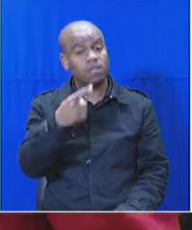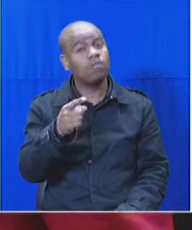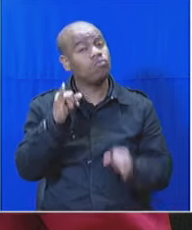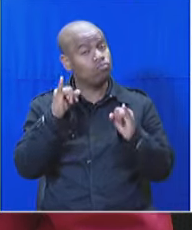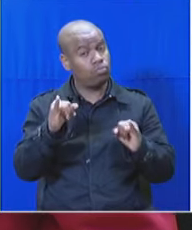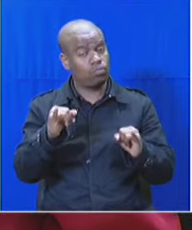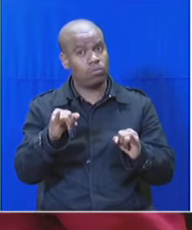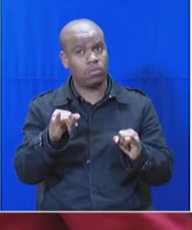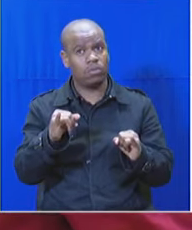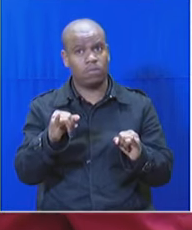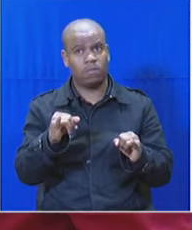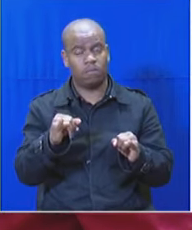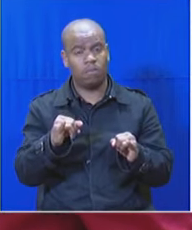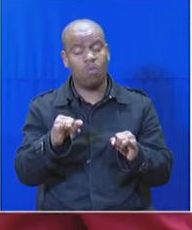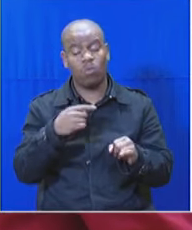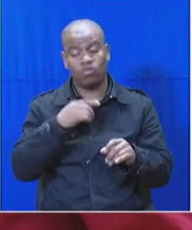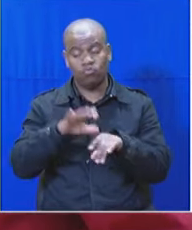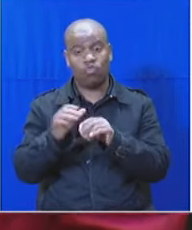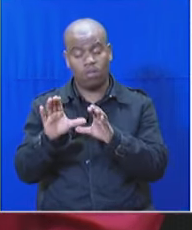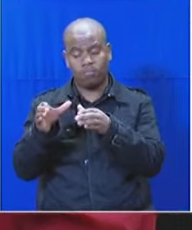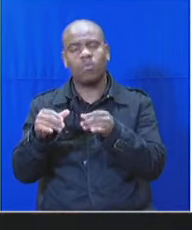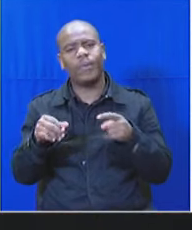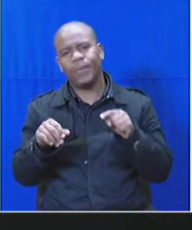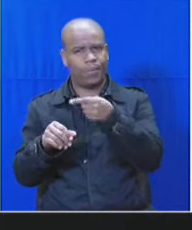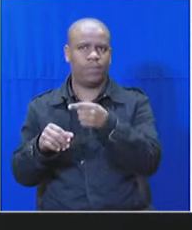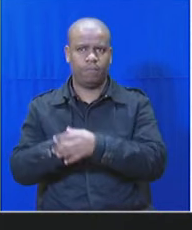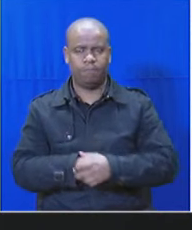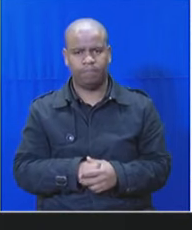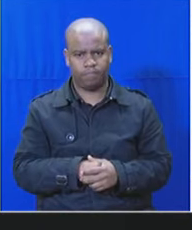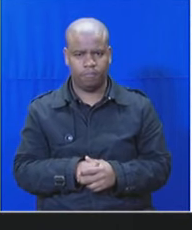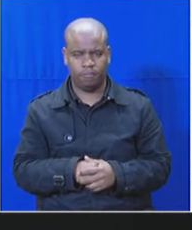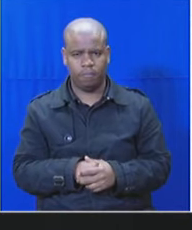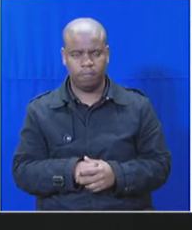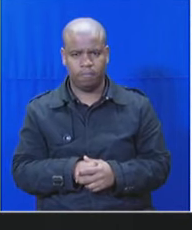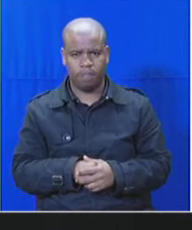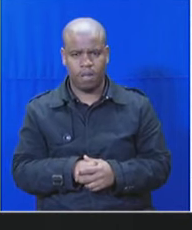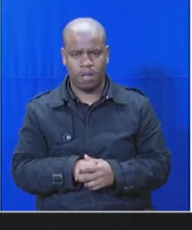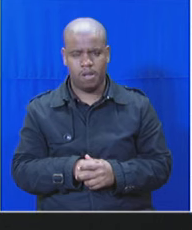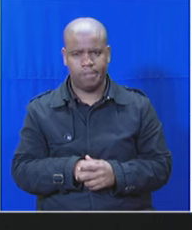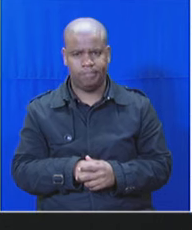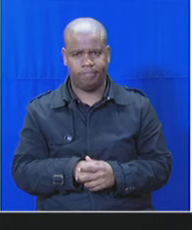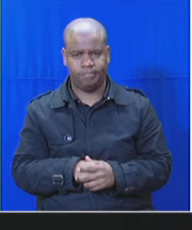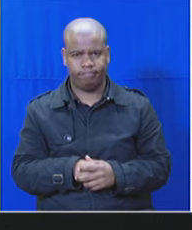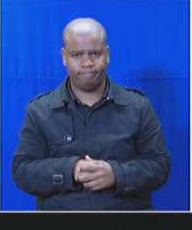offense and attack on the part of the economic freedom. Okay, Honorable Matthys, please sit down. Honorable Mnguni, please continue.